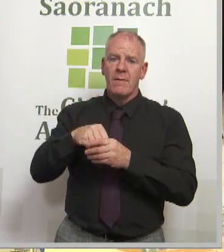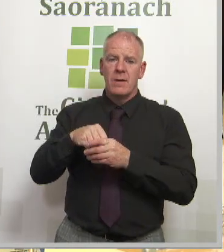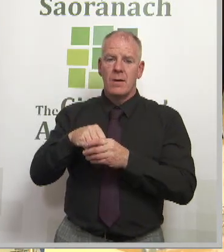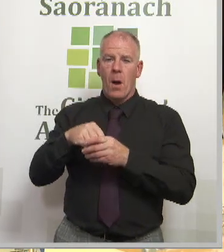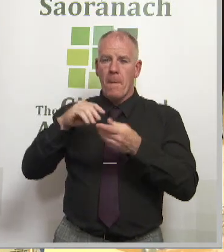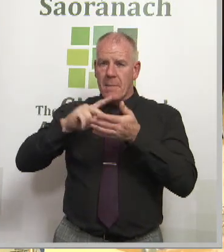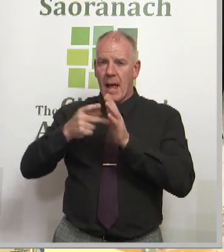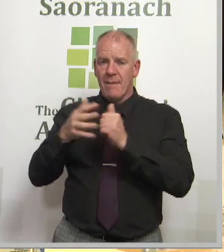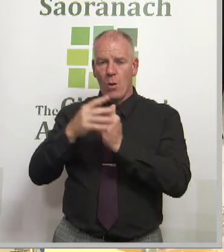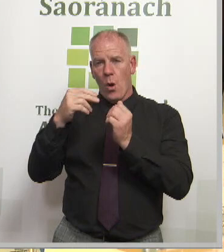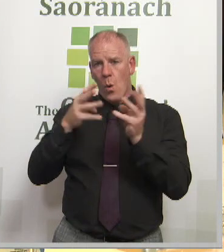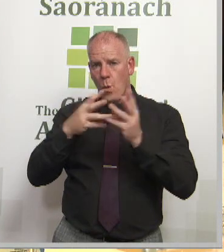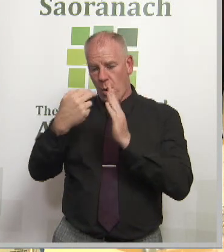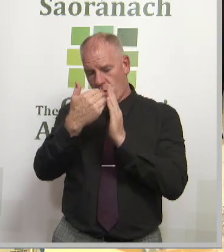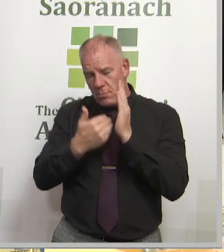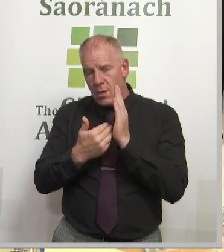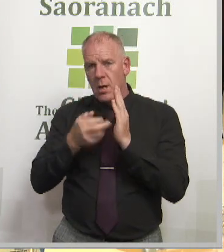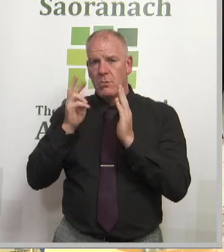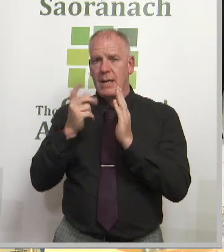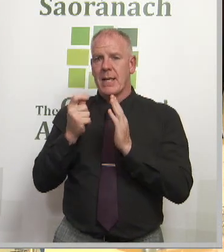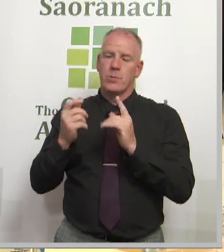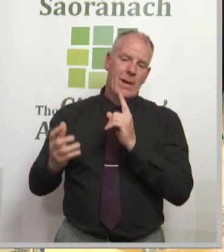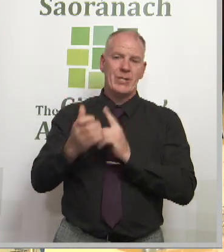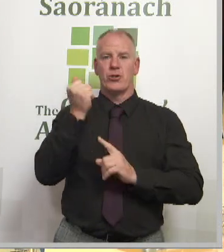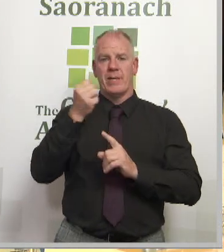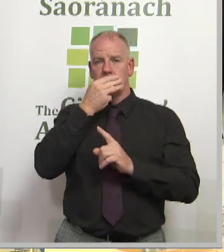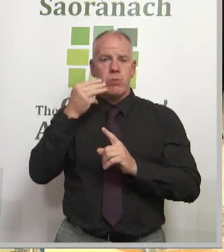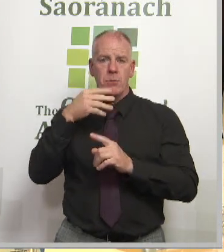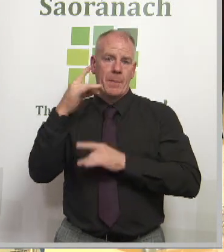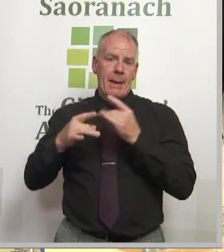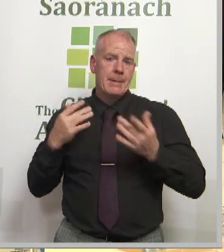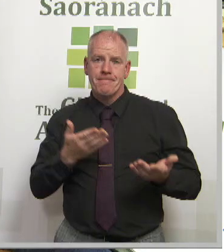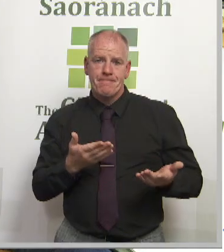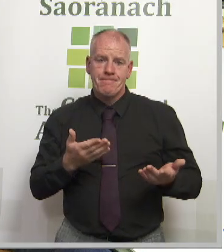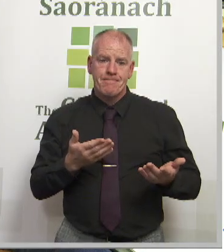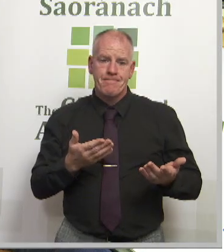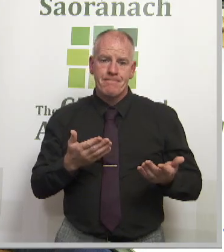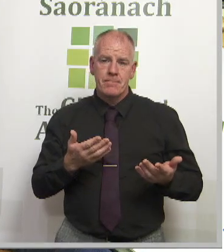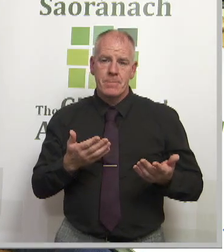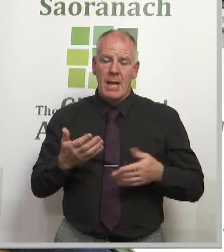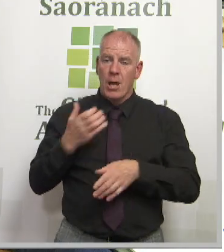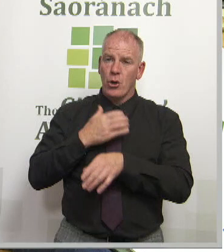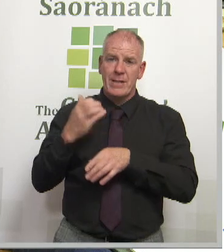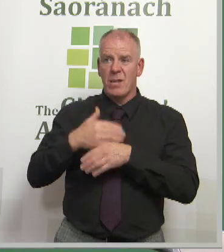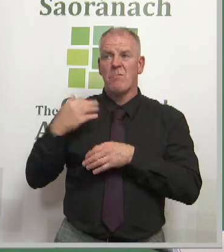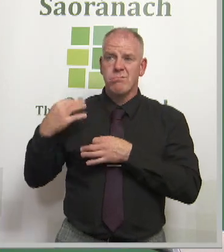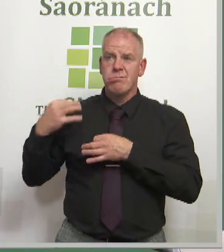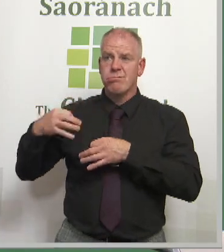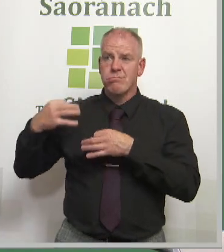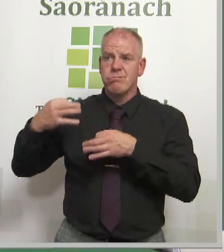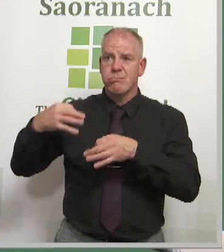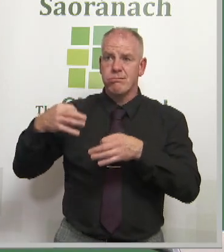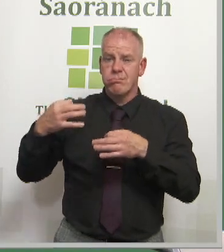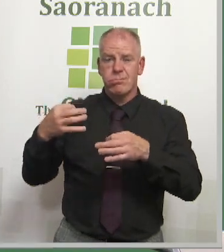work in a timely manner to deliver on commitments. And if you continue to do this, I mean, if, for